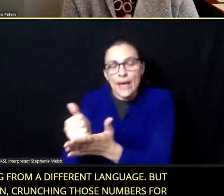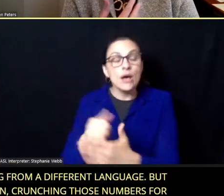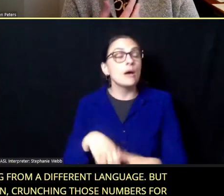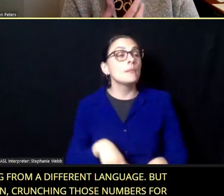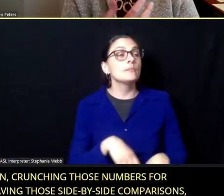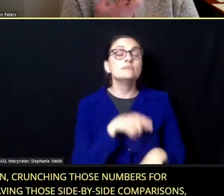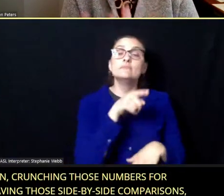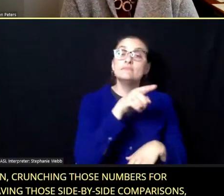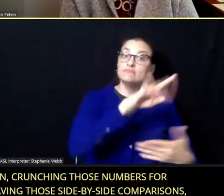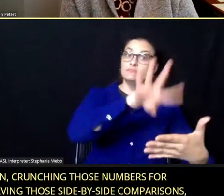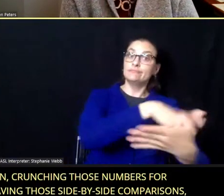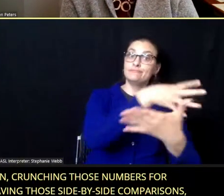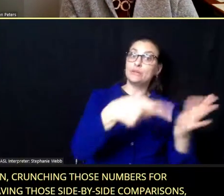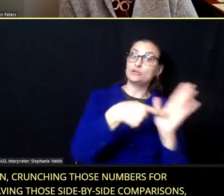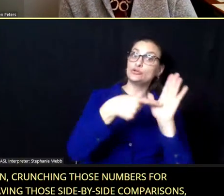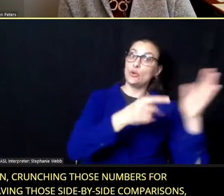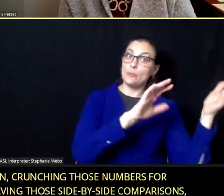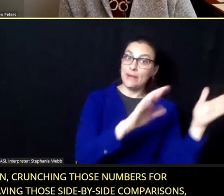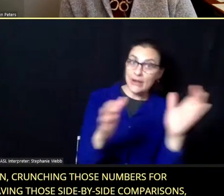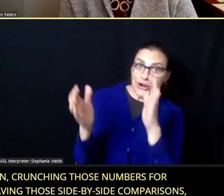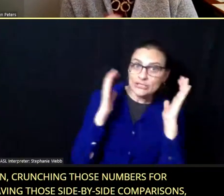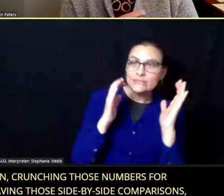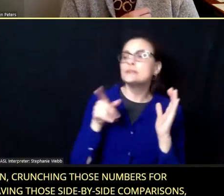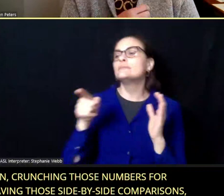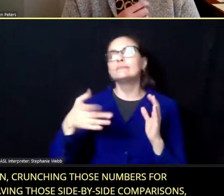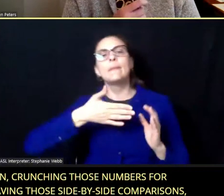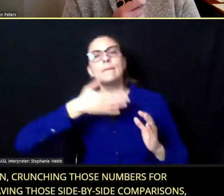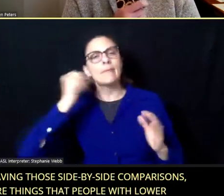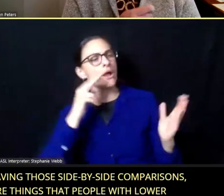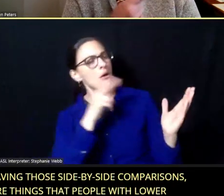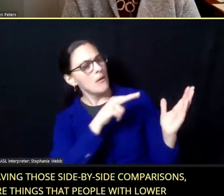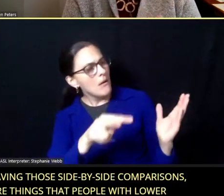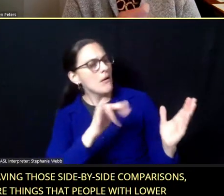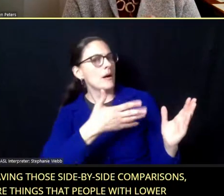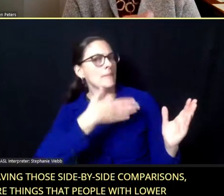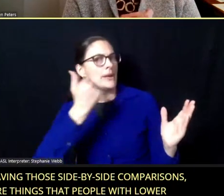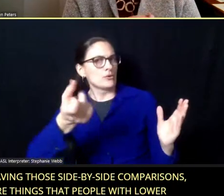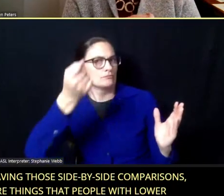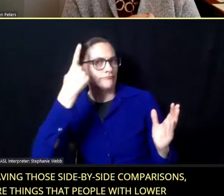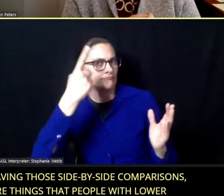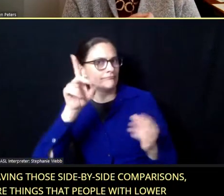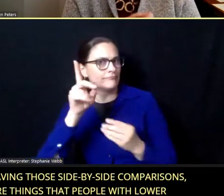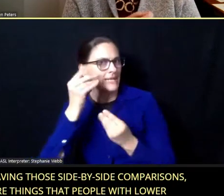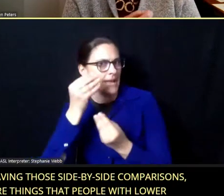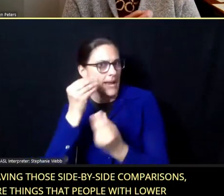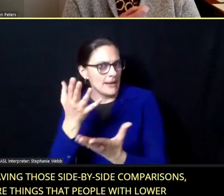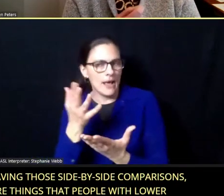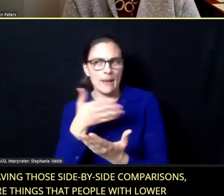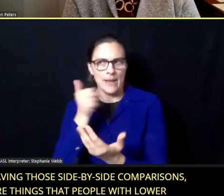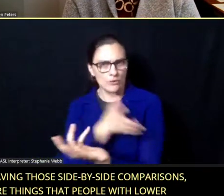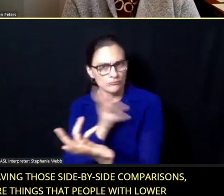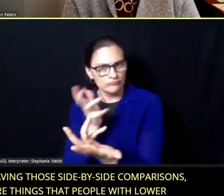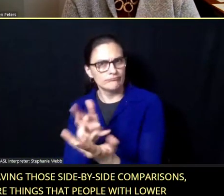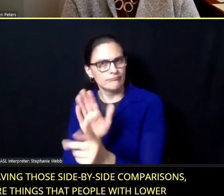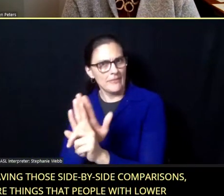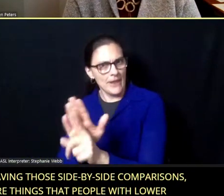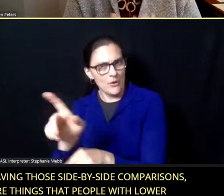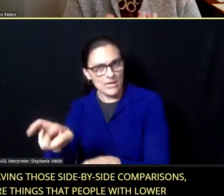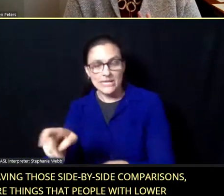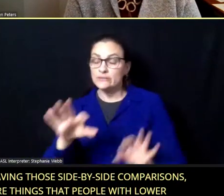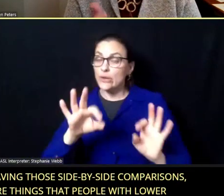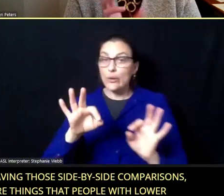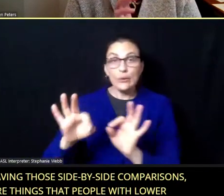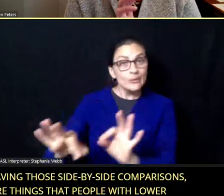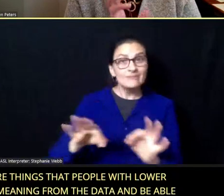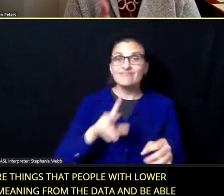more meaning from the data, and they're going to be able to match it to their needs better. So all of those help. When it comes to someone with a different language, then you have to